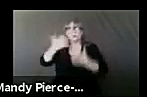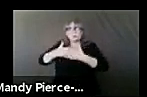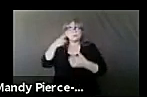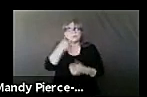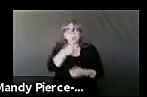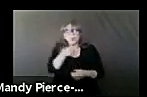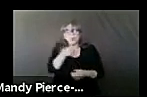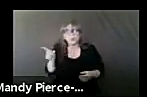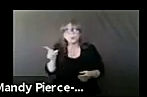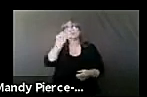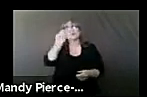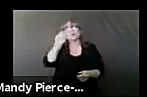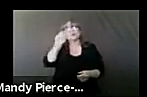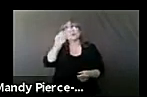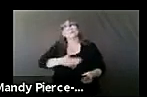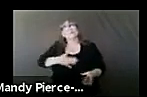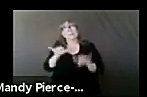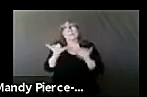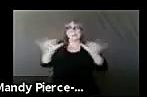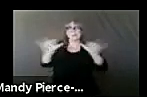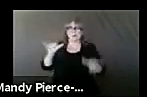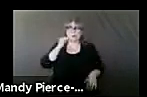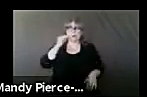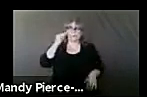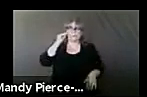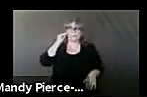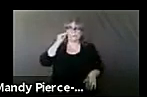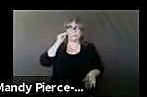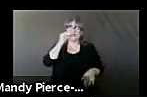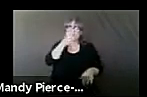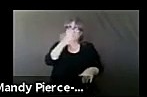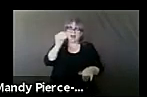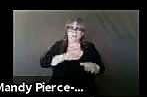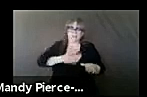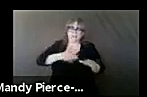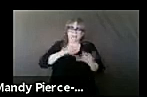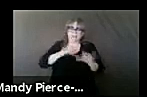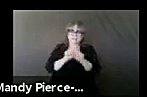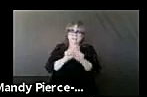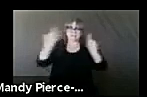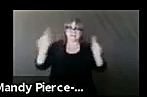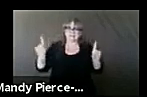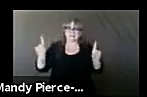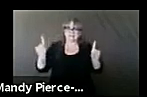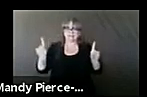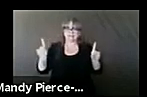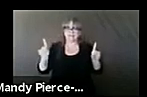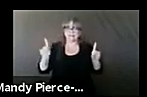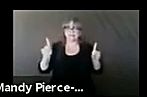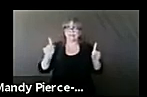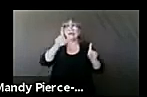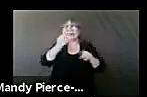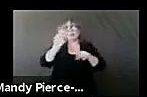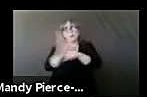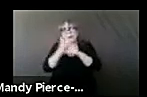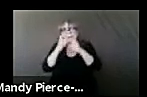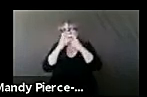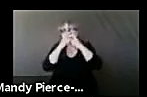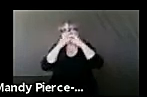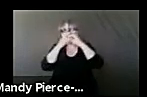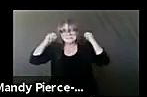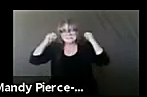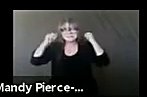people get the treatment they need and save lives. Now is not the time to back off. Now is the time to pat ourselves on the back and keep